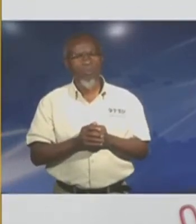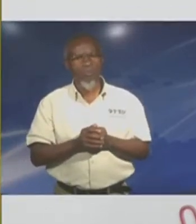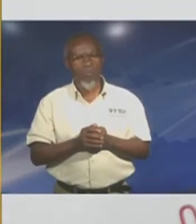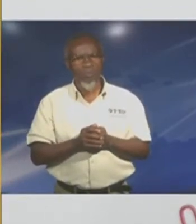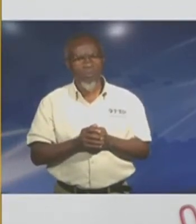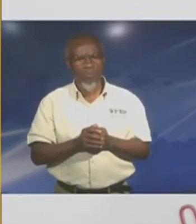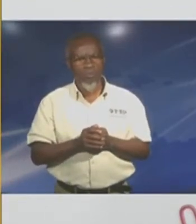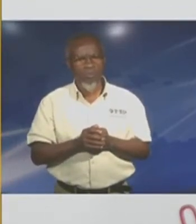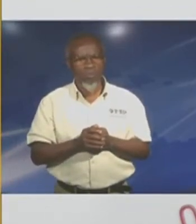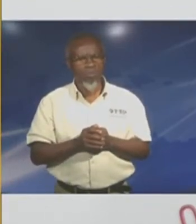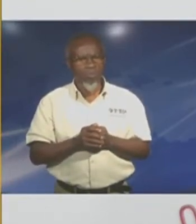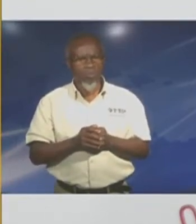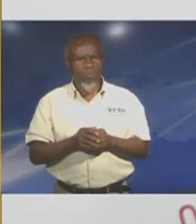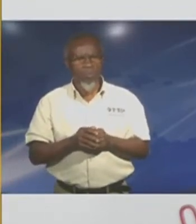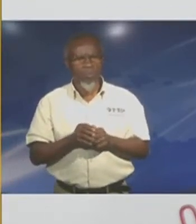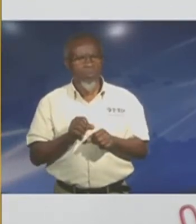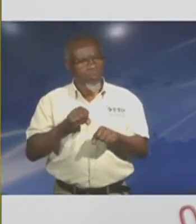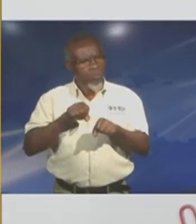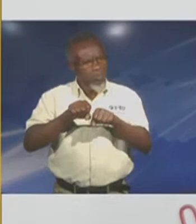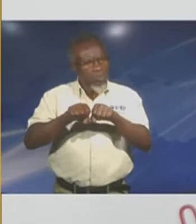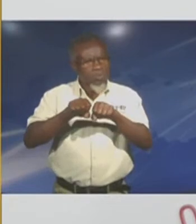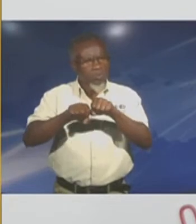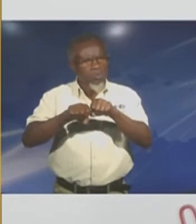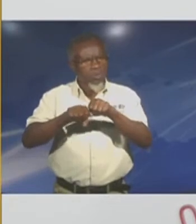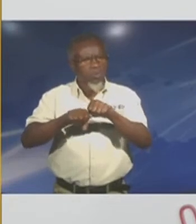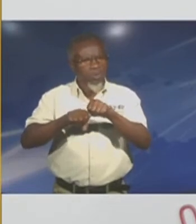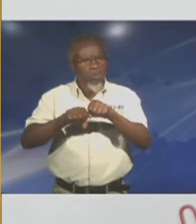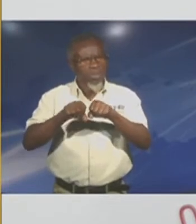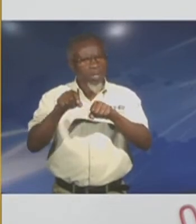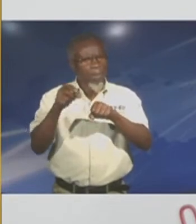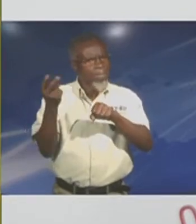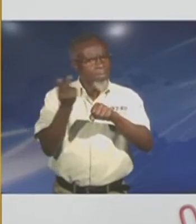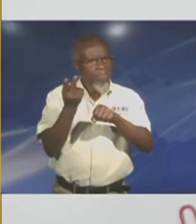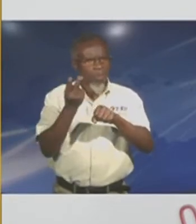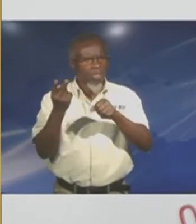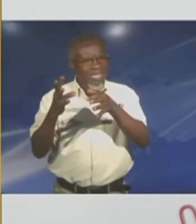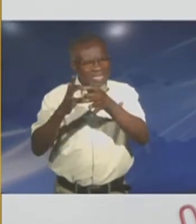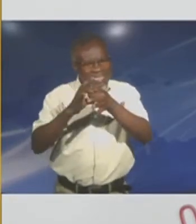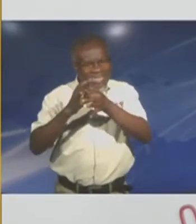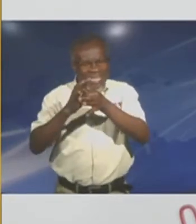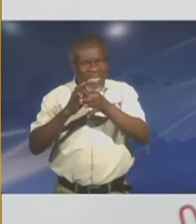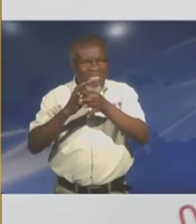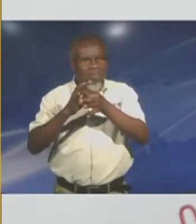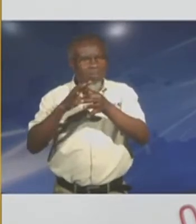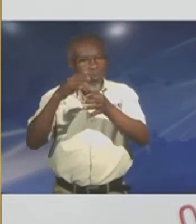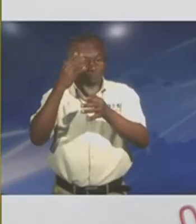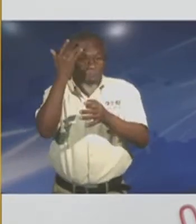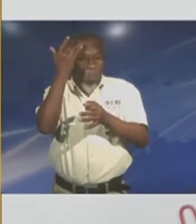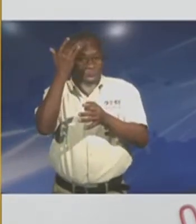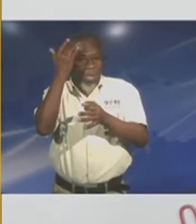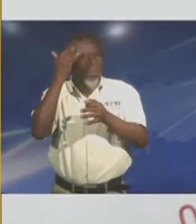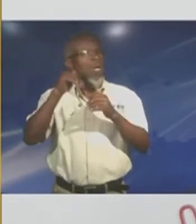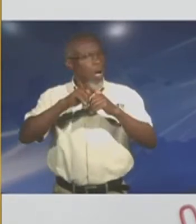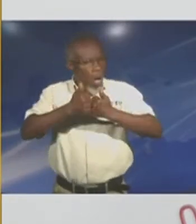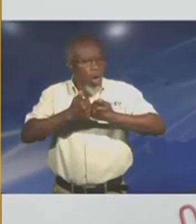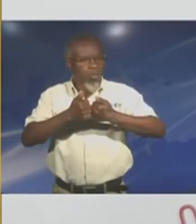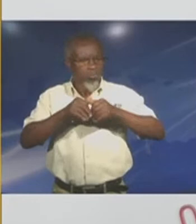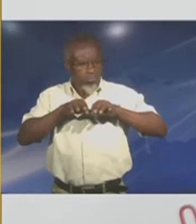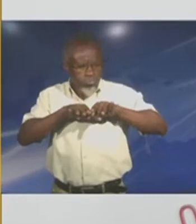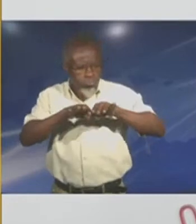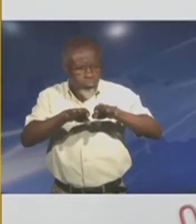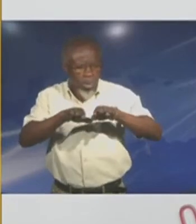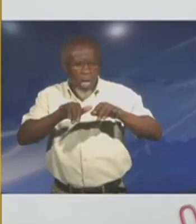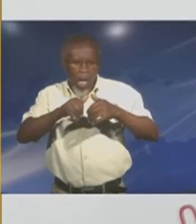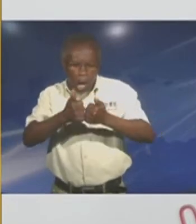those are basically tied together by their route of transmission, and they're also tied together by the